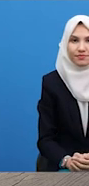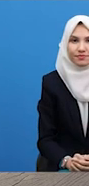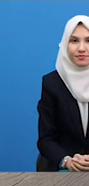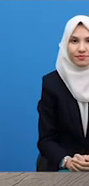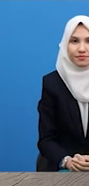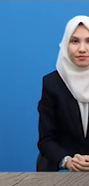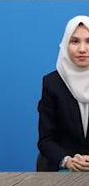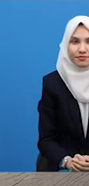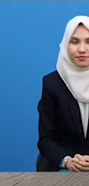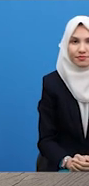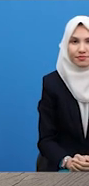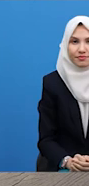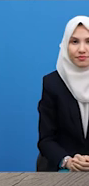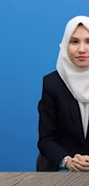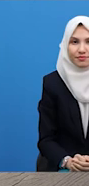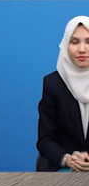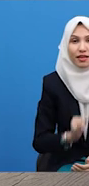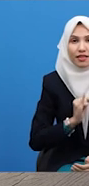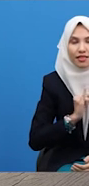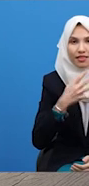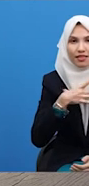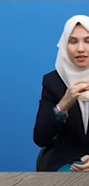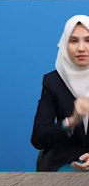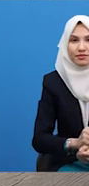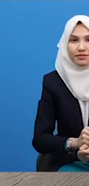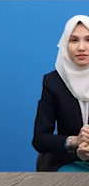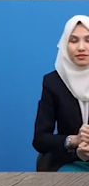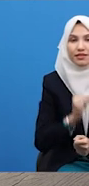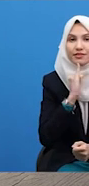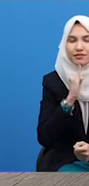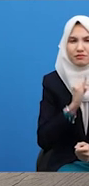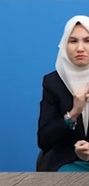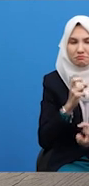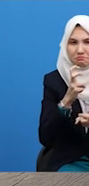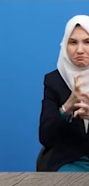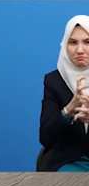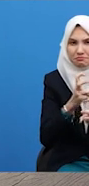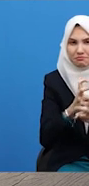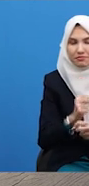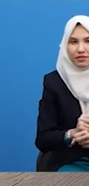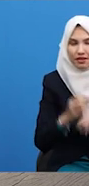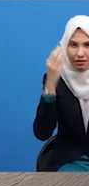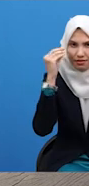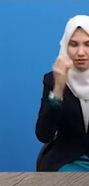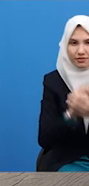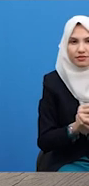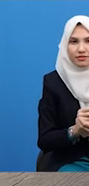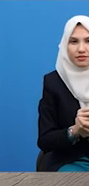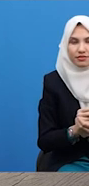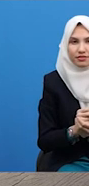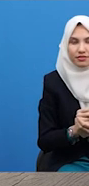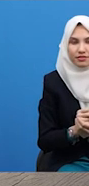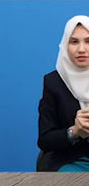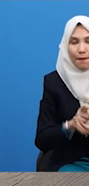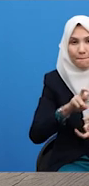I like maths best. This subject is challenging and teaches us